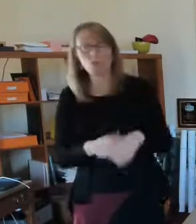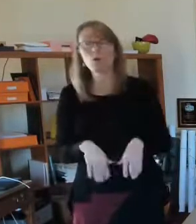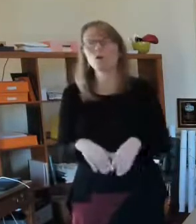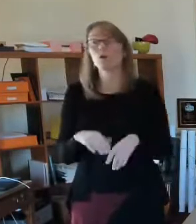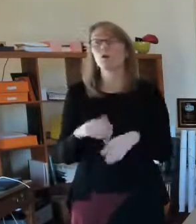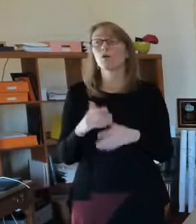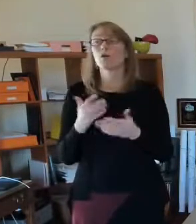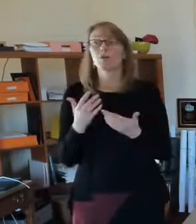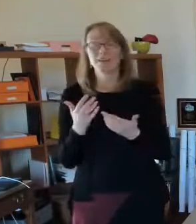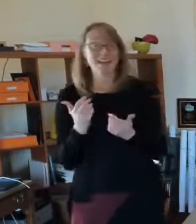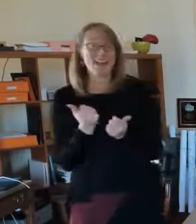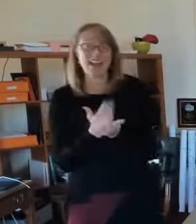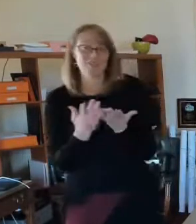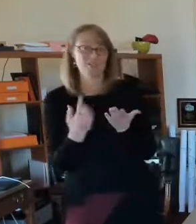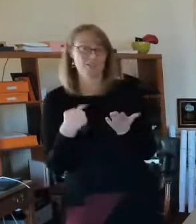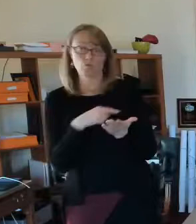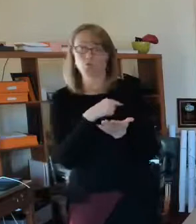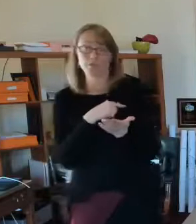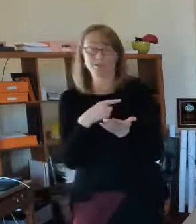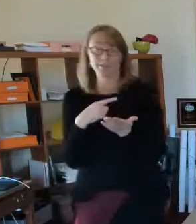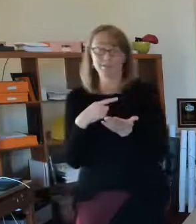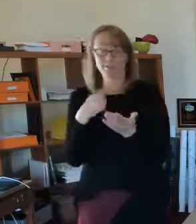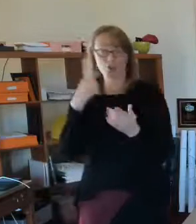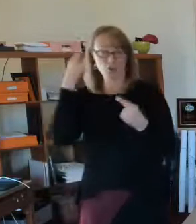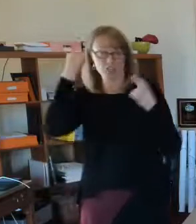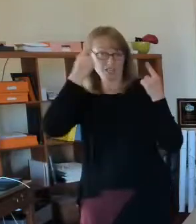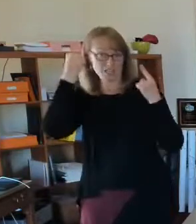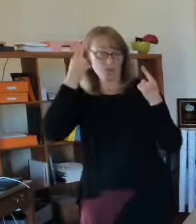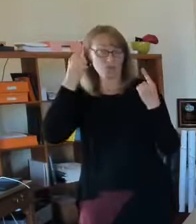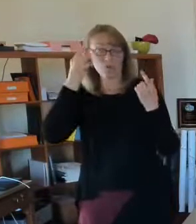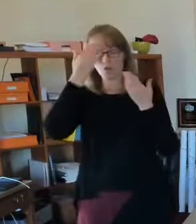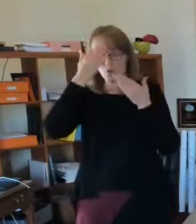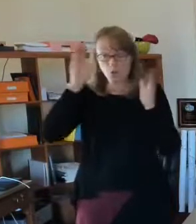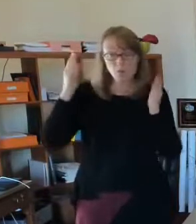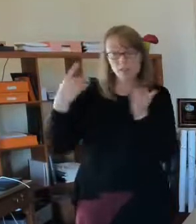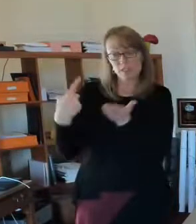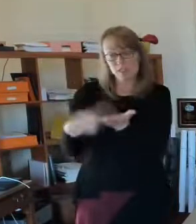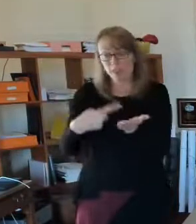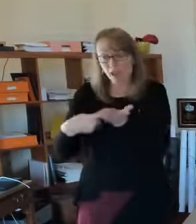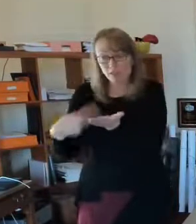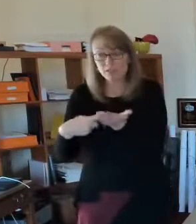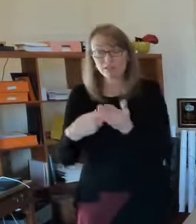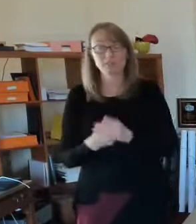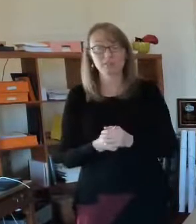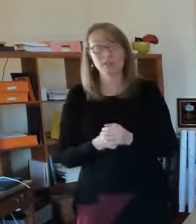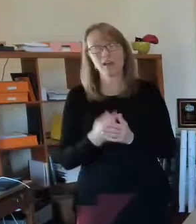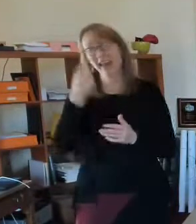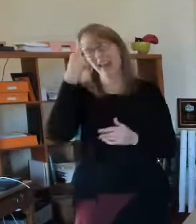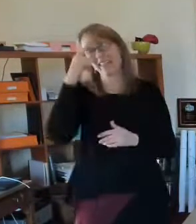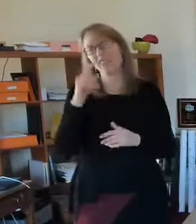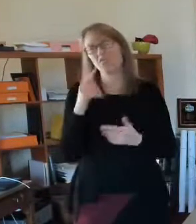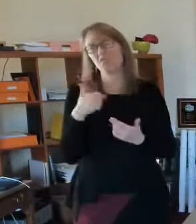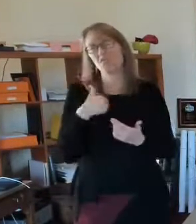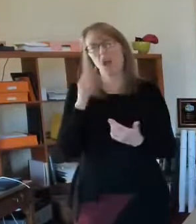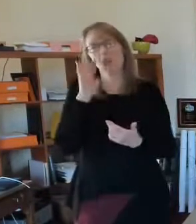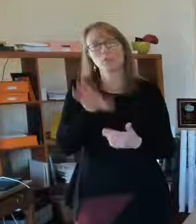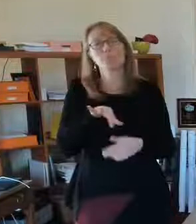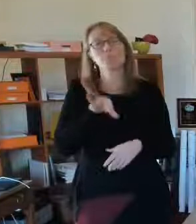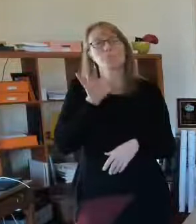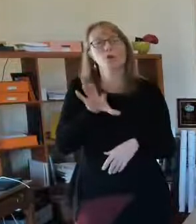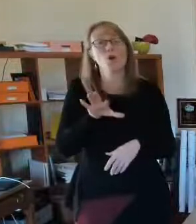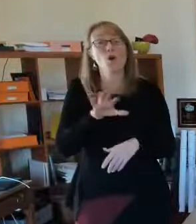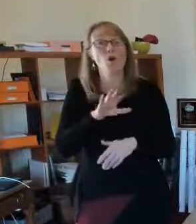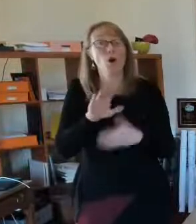is on the table. I think we all need to stay home more. Let me say it in those